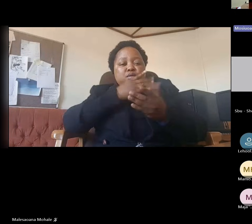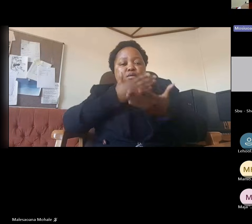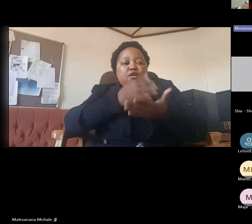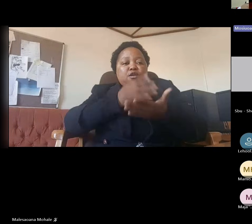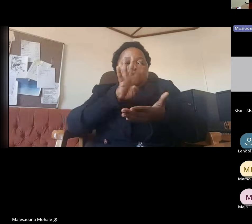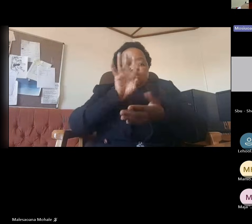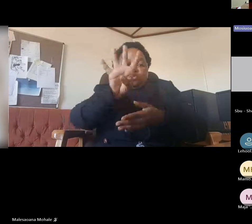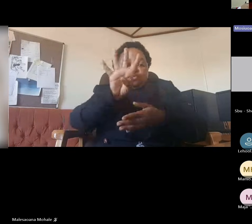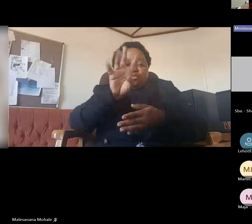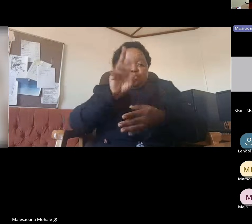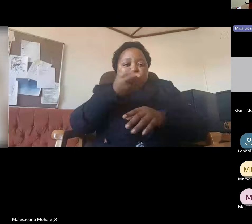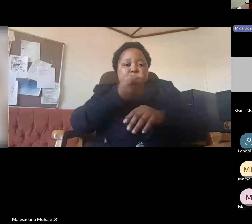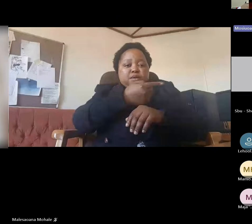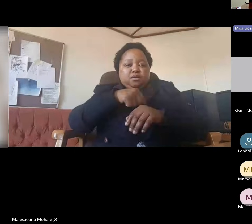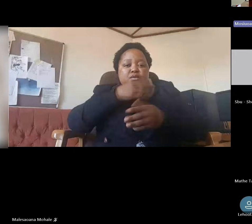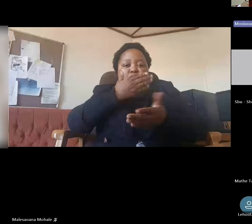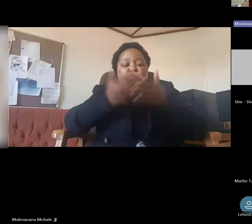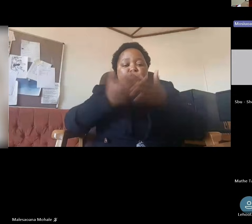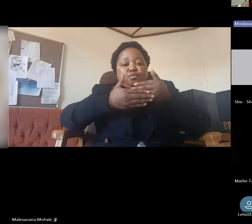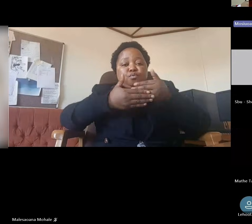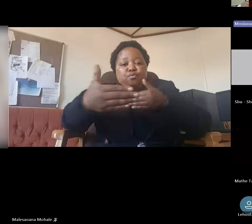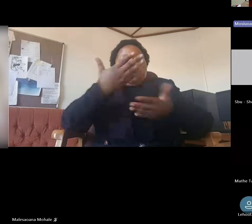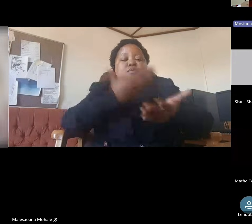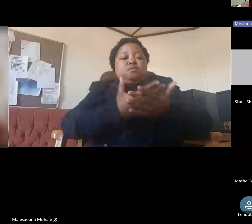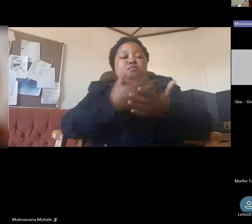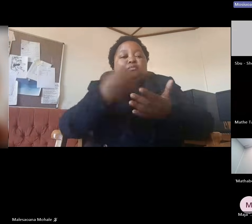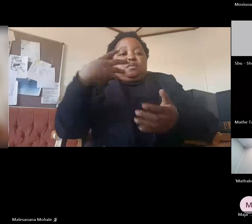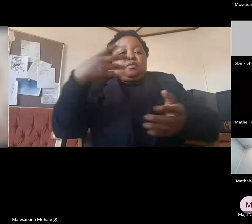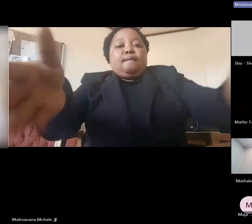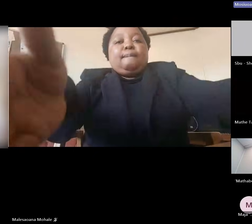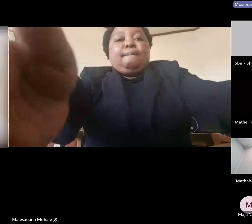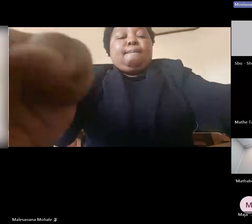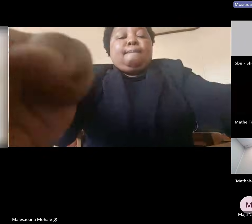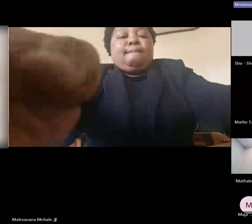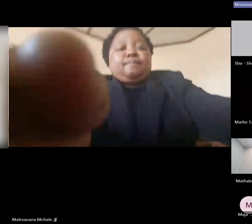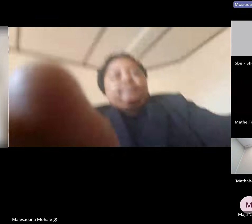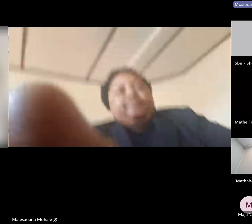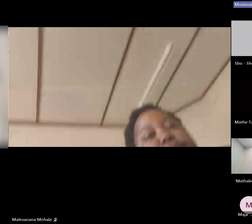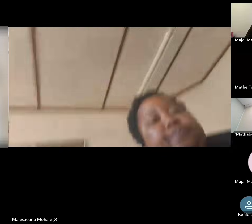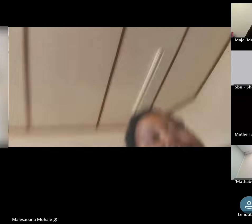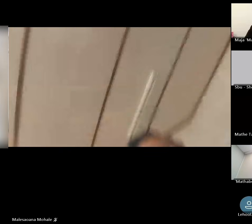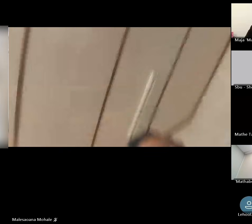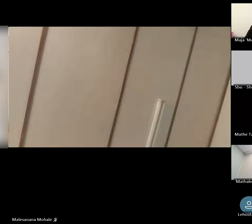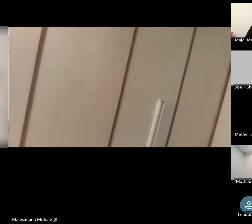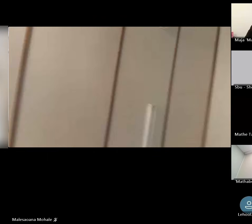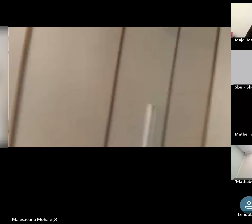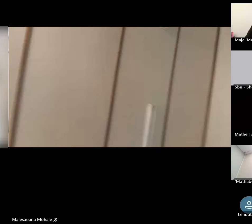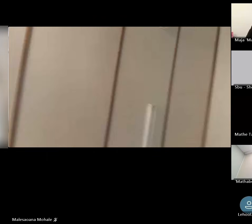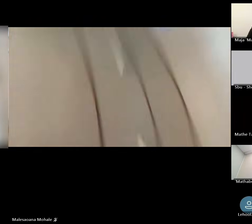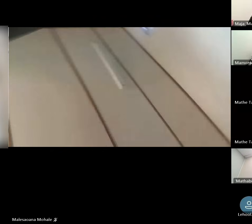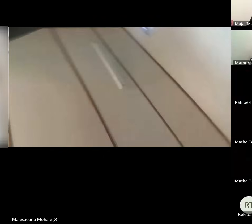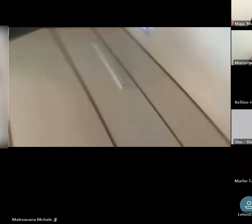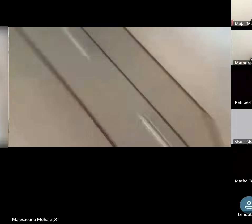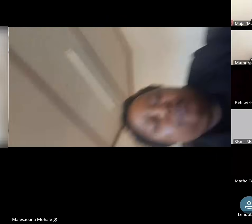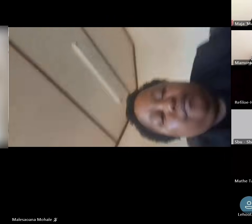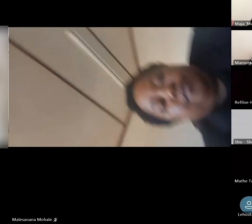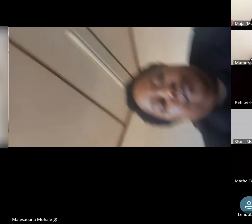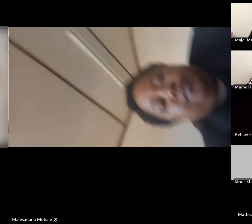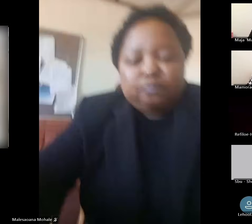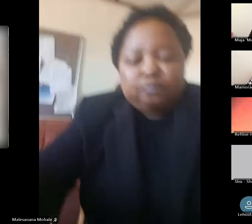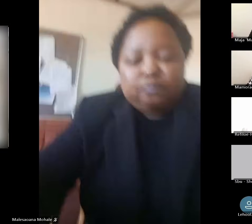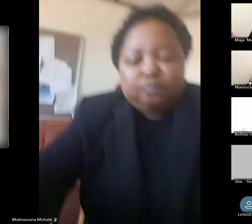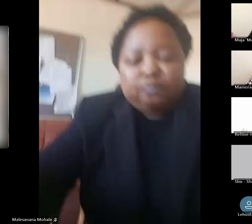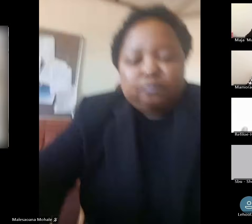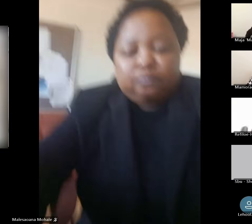have exceeded on can be evidence to that. So kindly open your